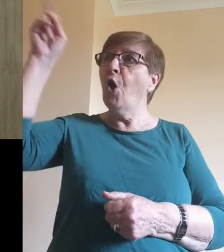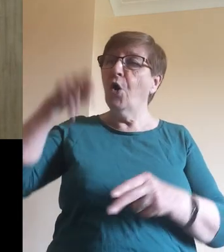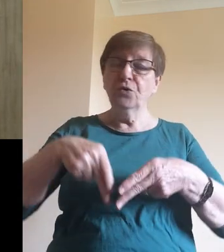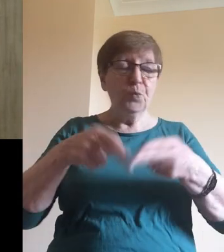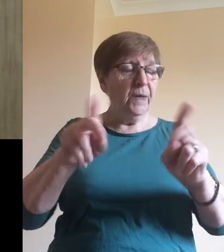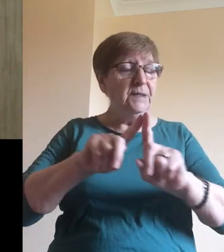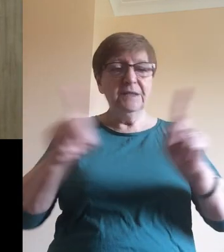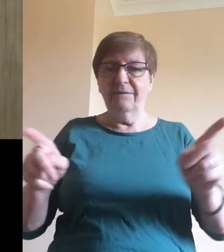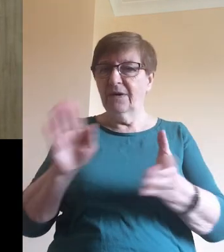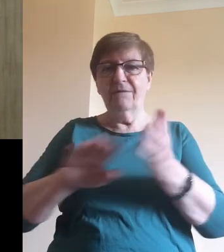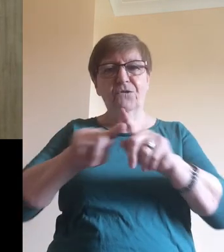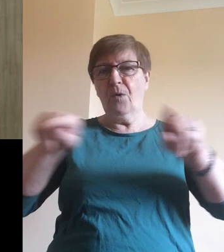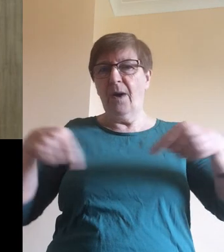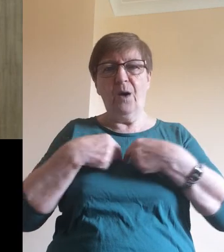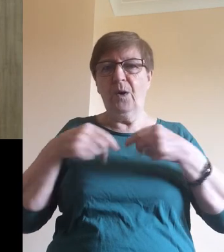different.